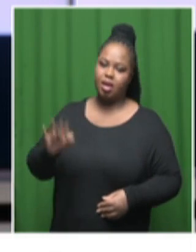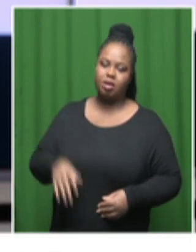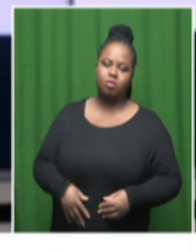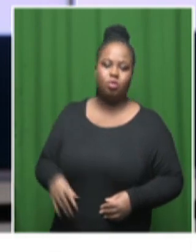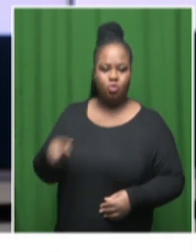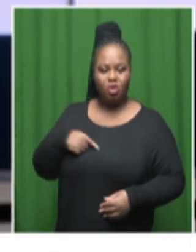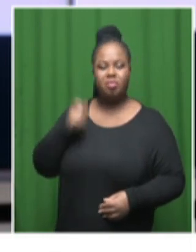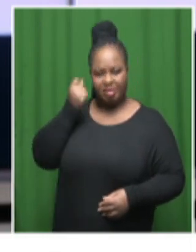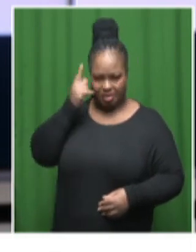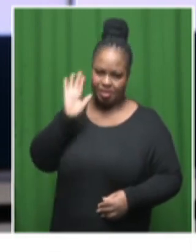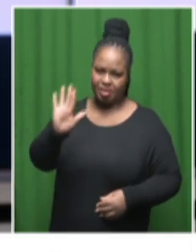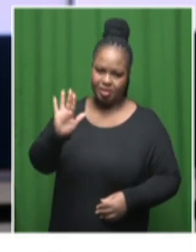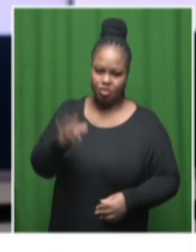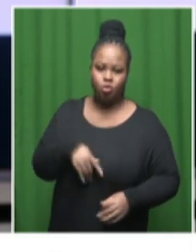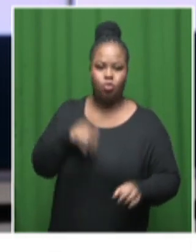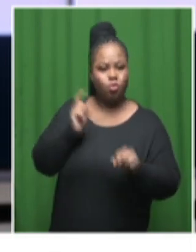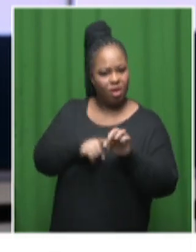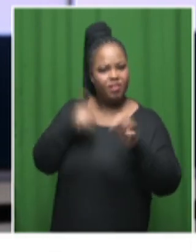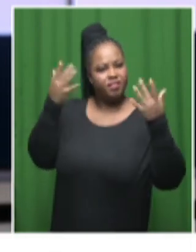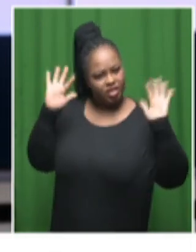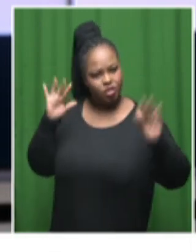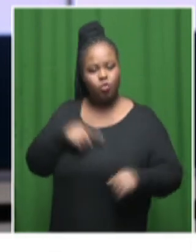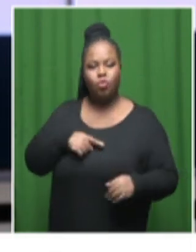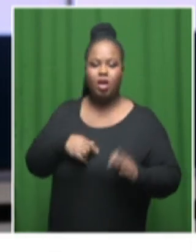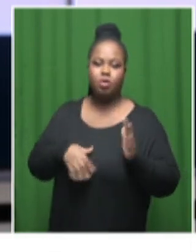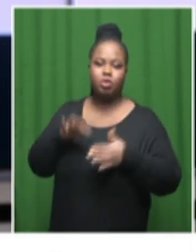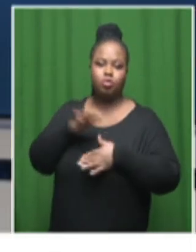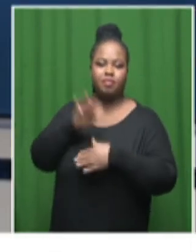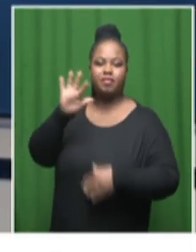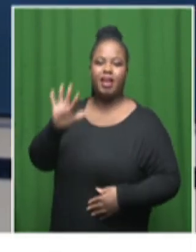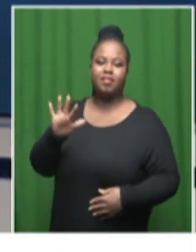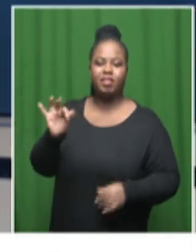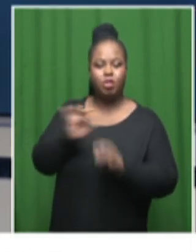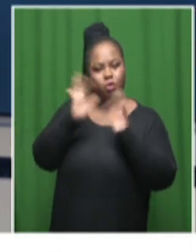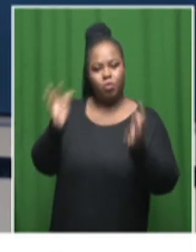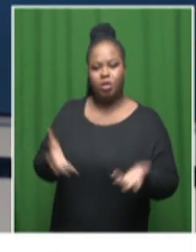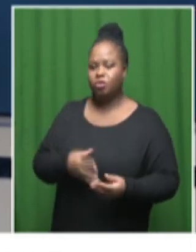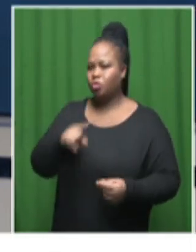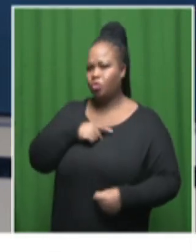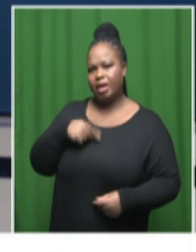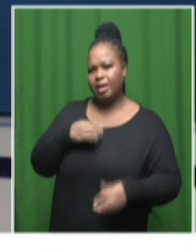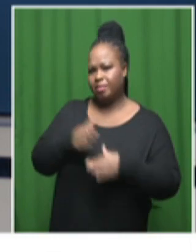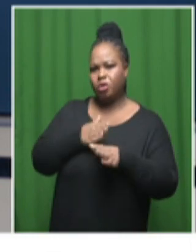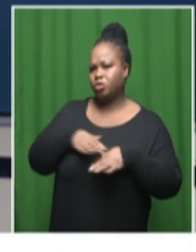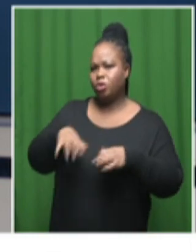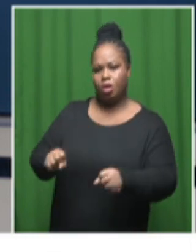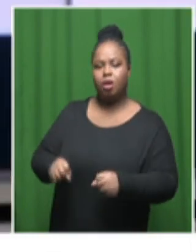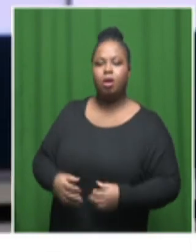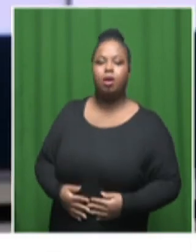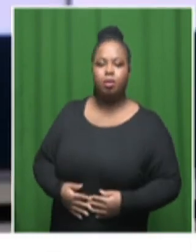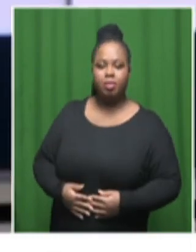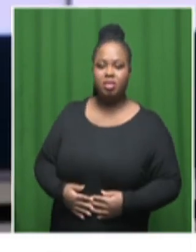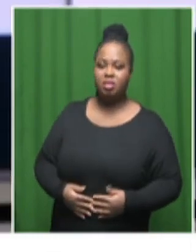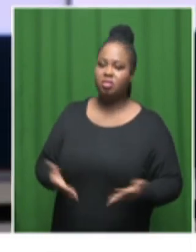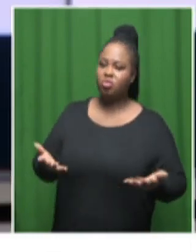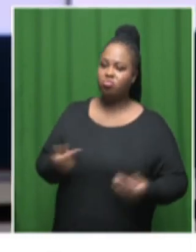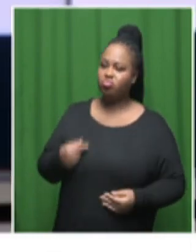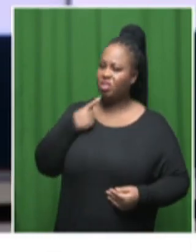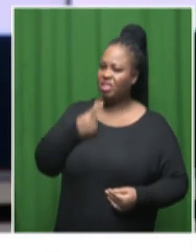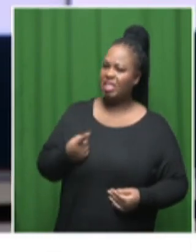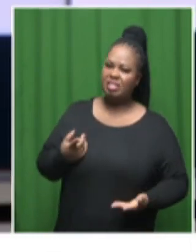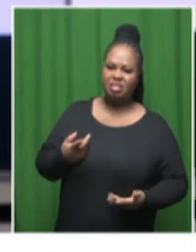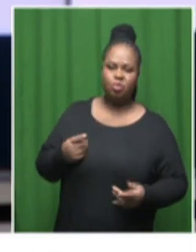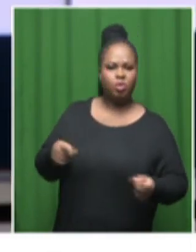You must get it. We qualified because we are number 5 in the world. Yes. We did not qualify because of we are the host. So to us, we said we